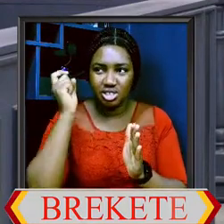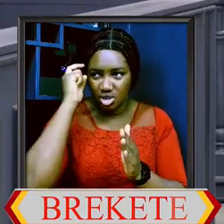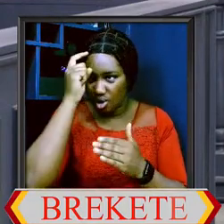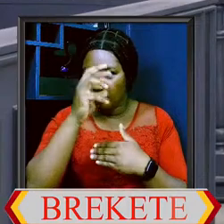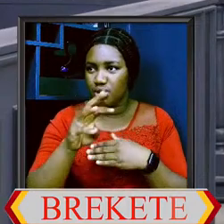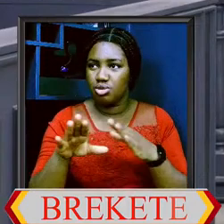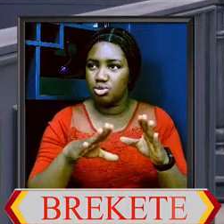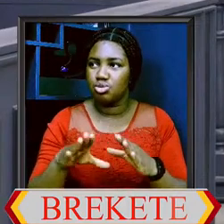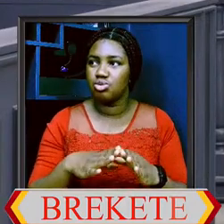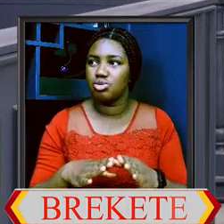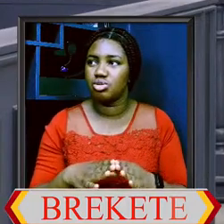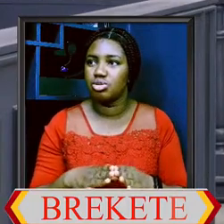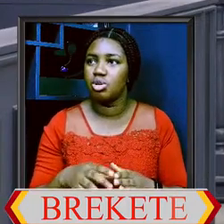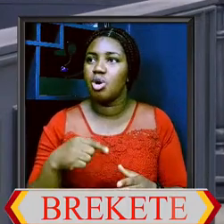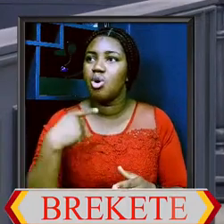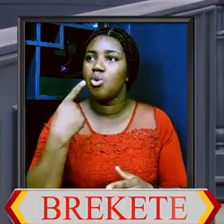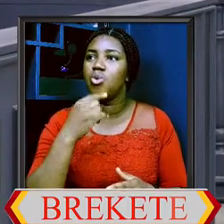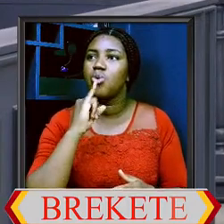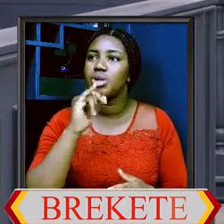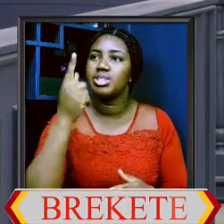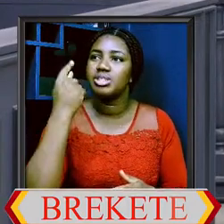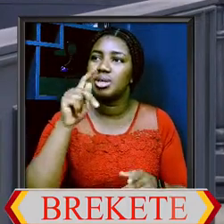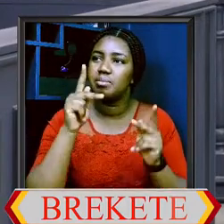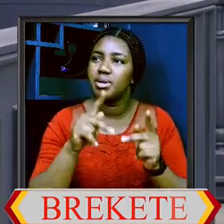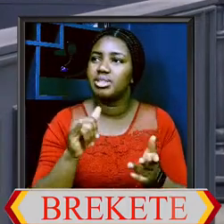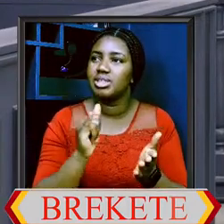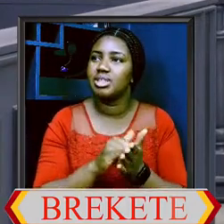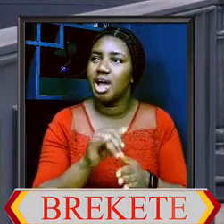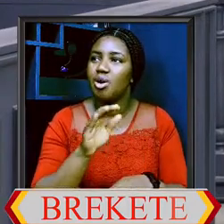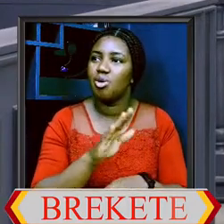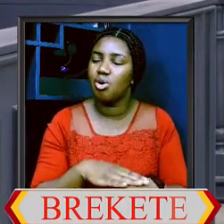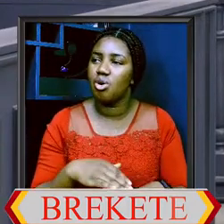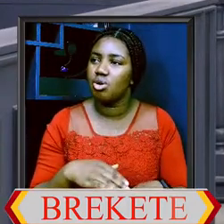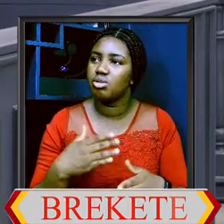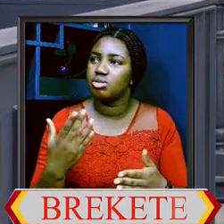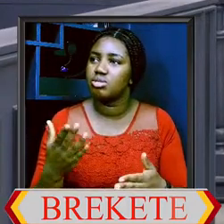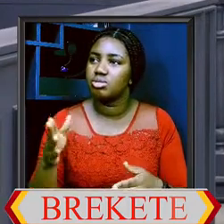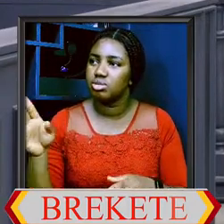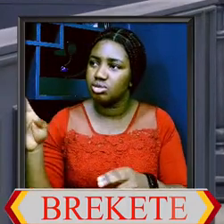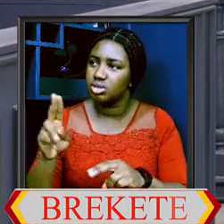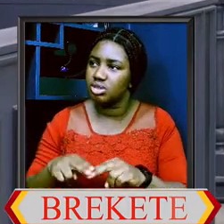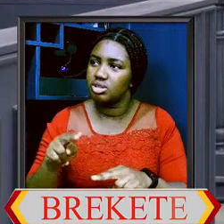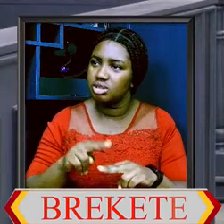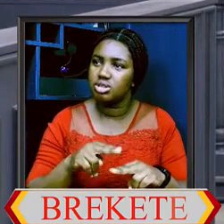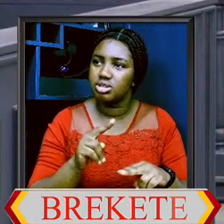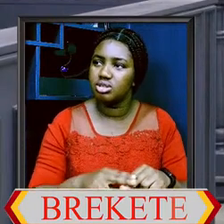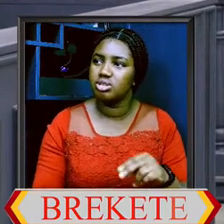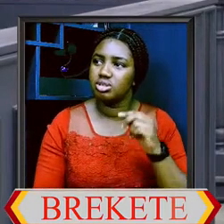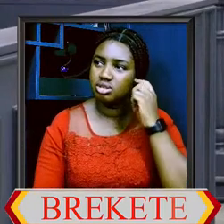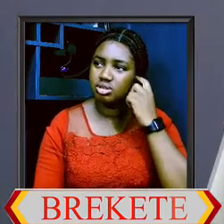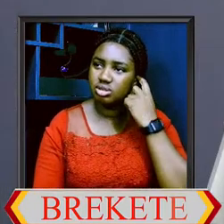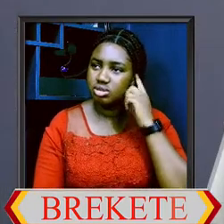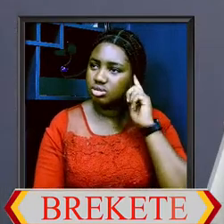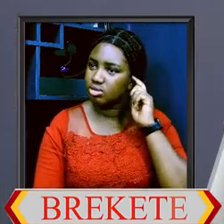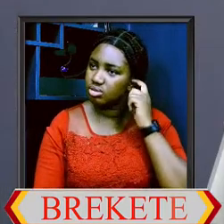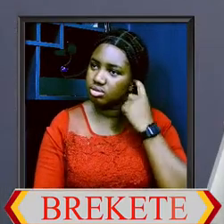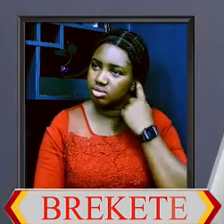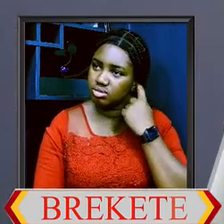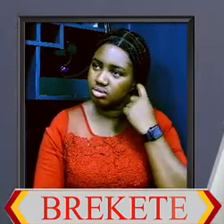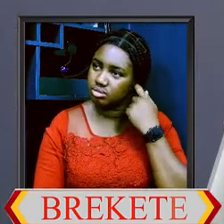enter there who be the the person where called now take the microphone sir collect microphone